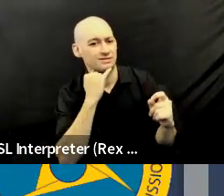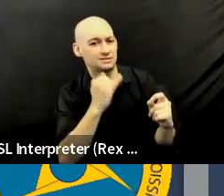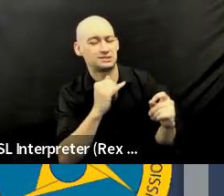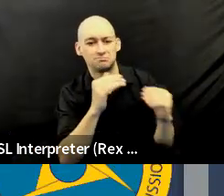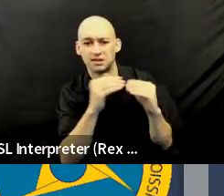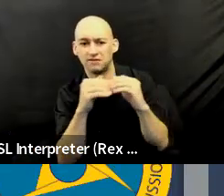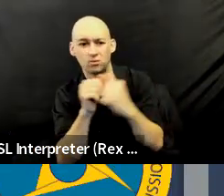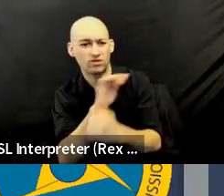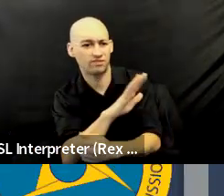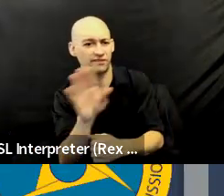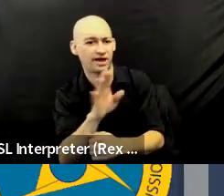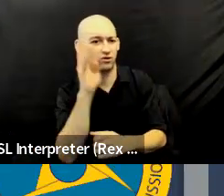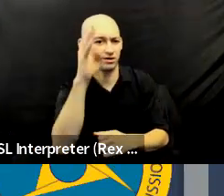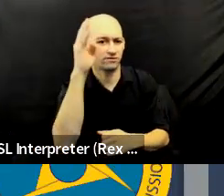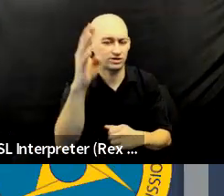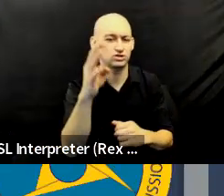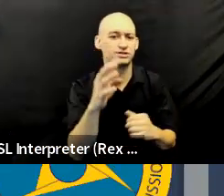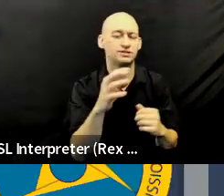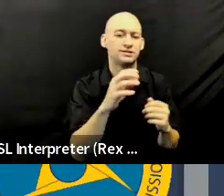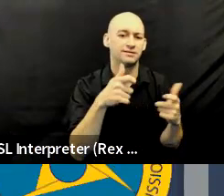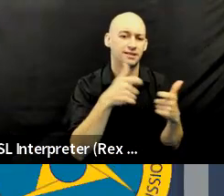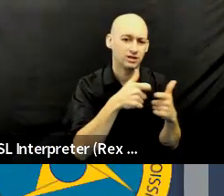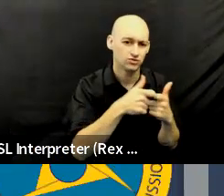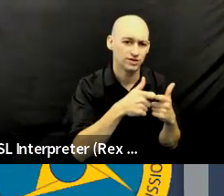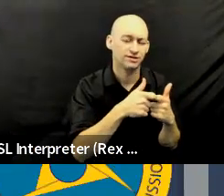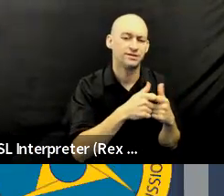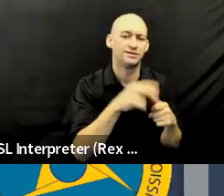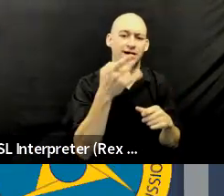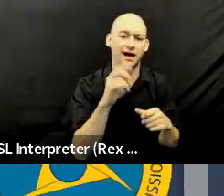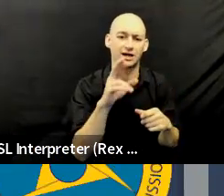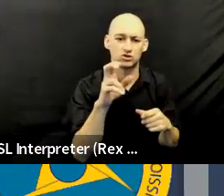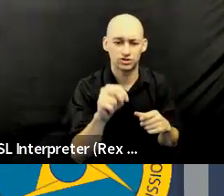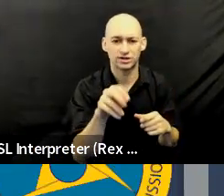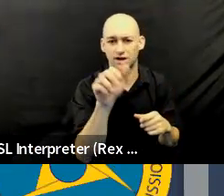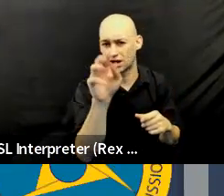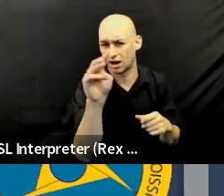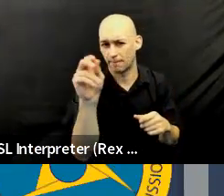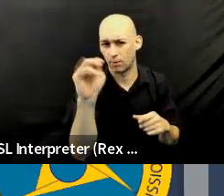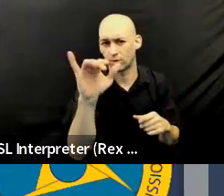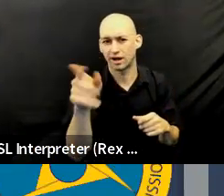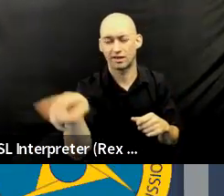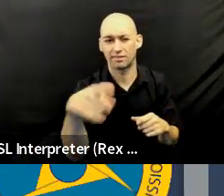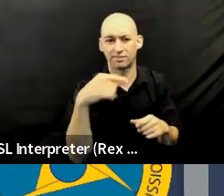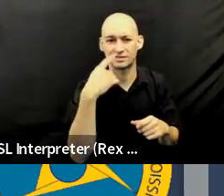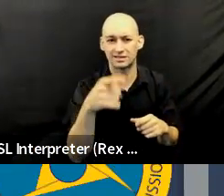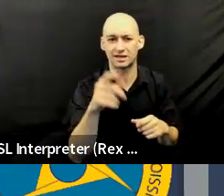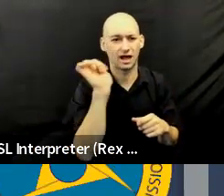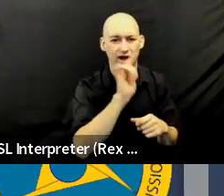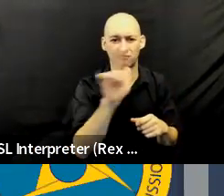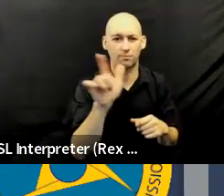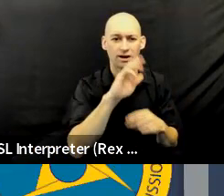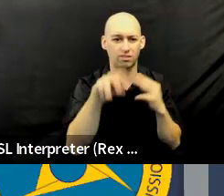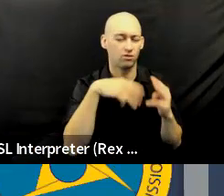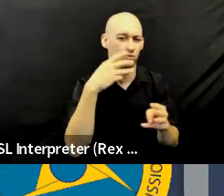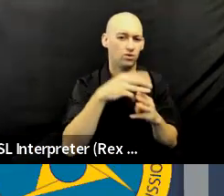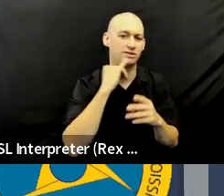their innovations in electric, hydrogen, and ammonia, that they were saying that everybody, the world,